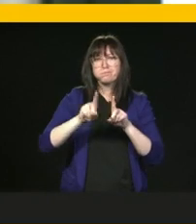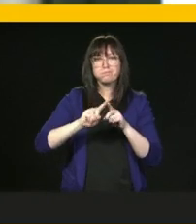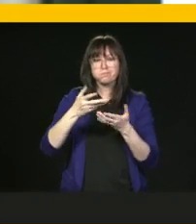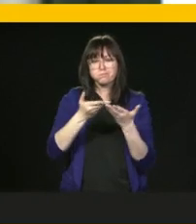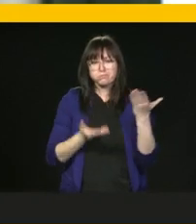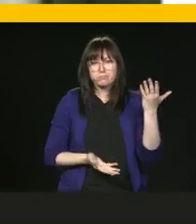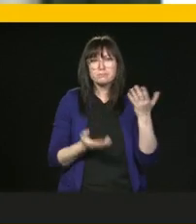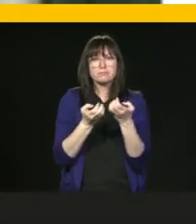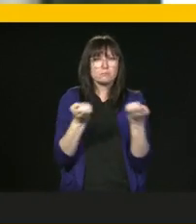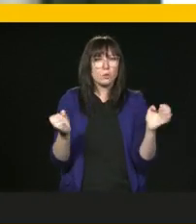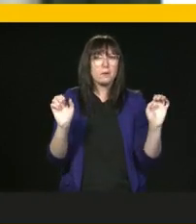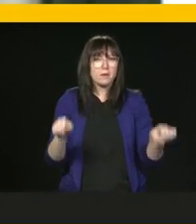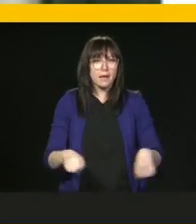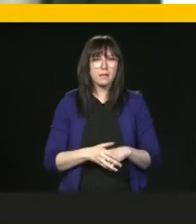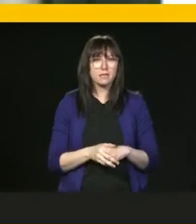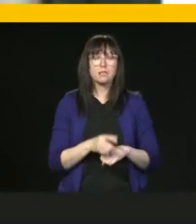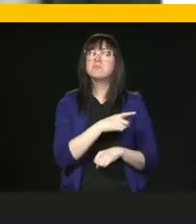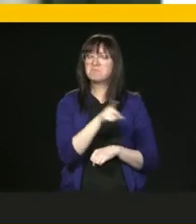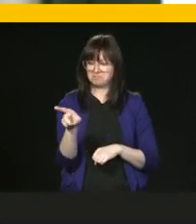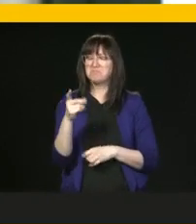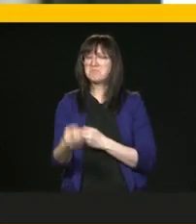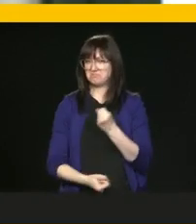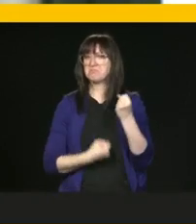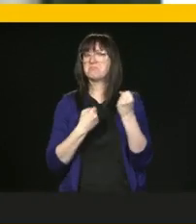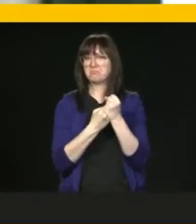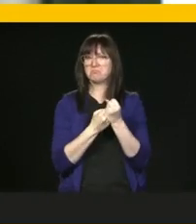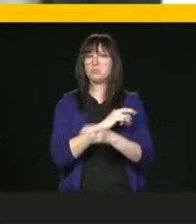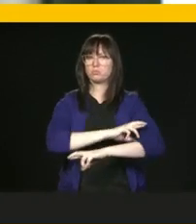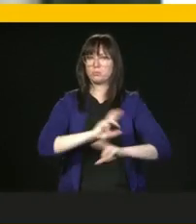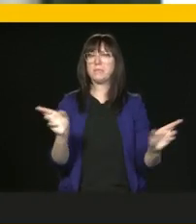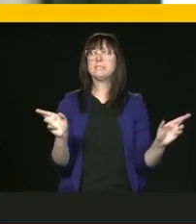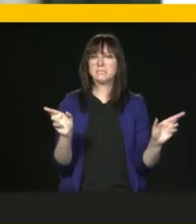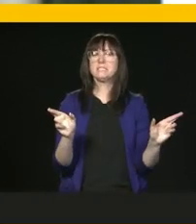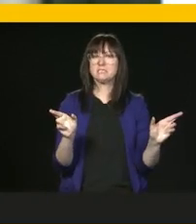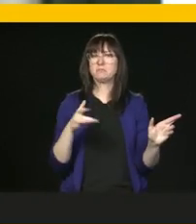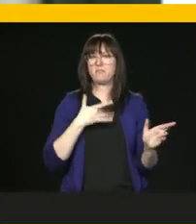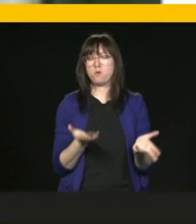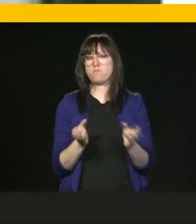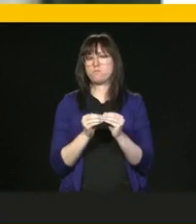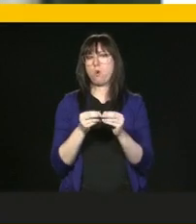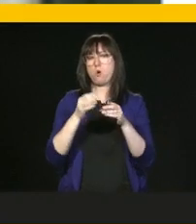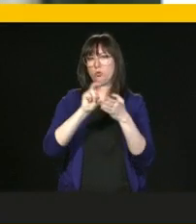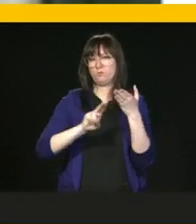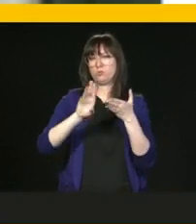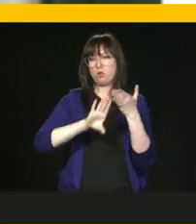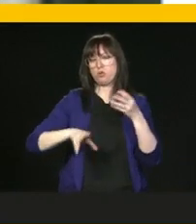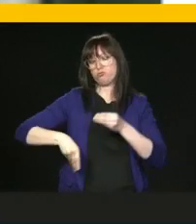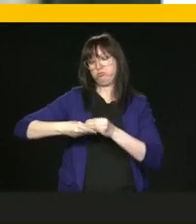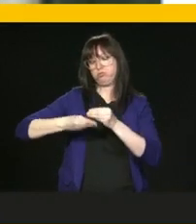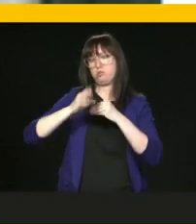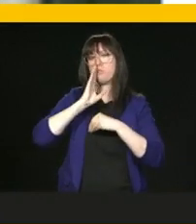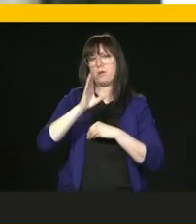à le faire. Pour plus de renseignements, consultez le site